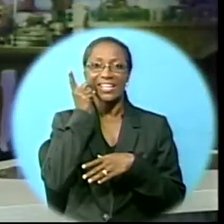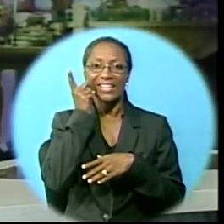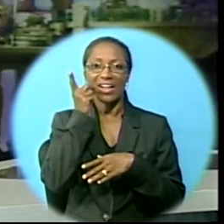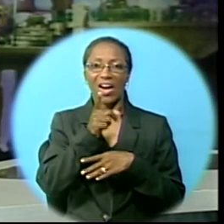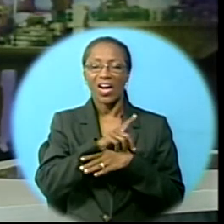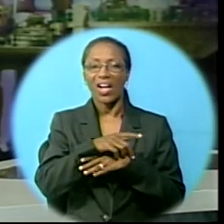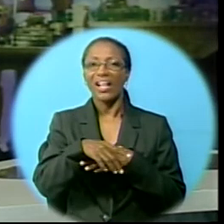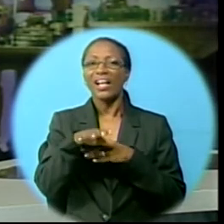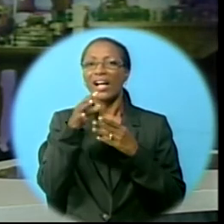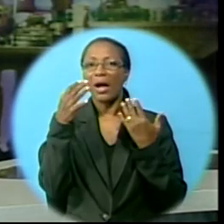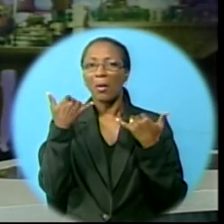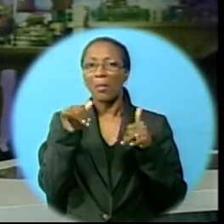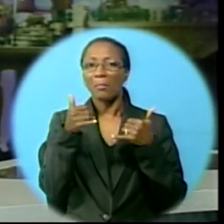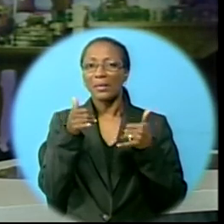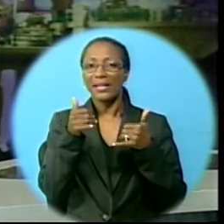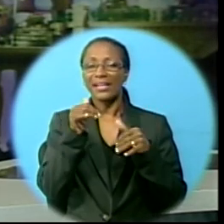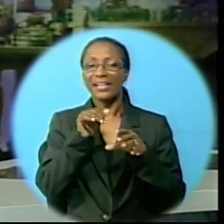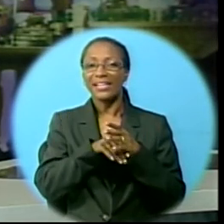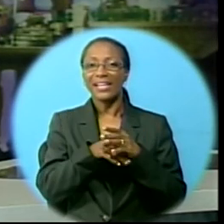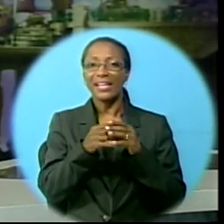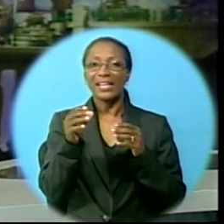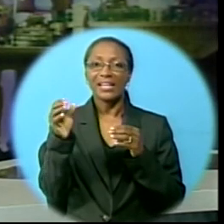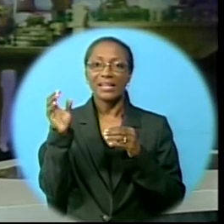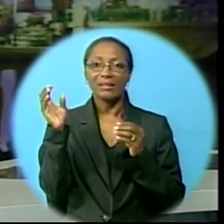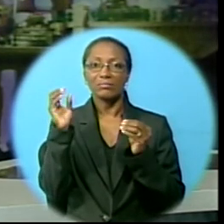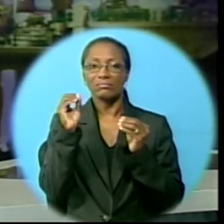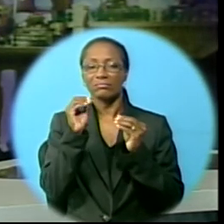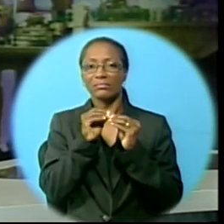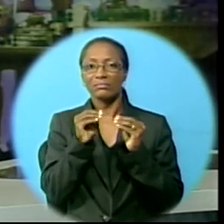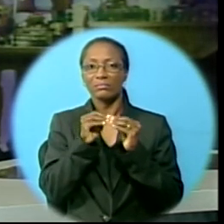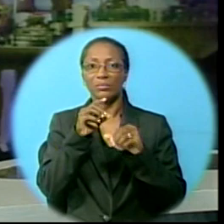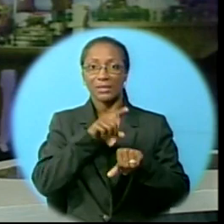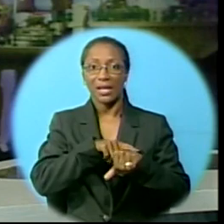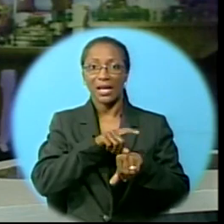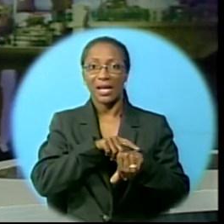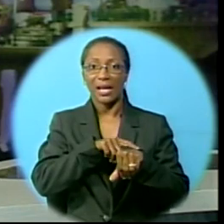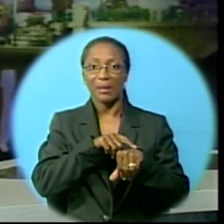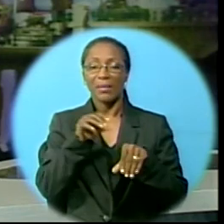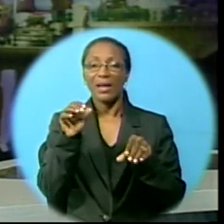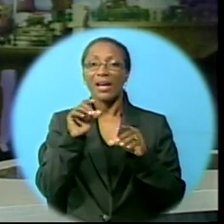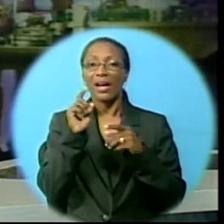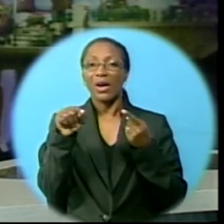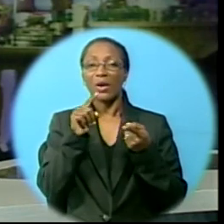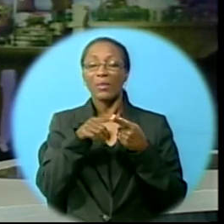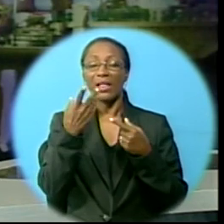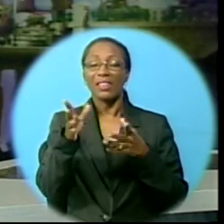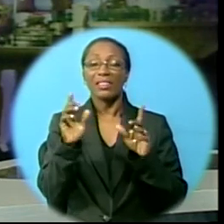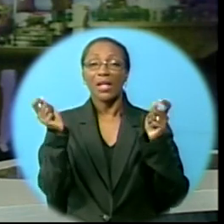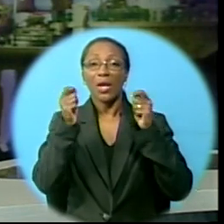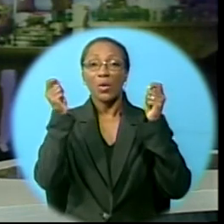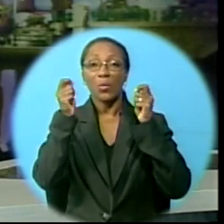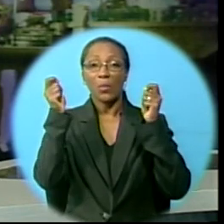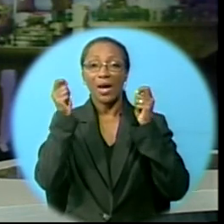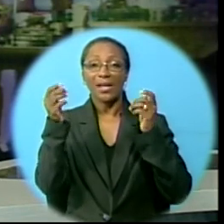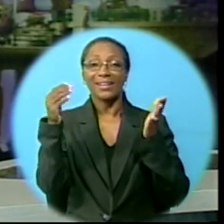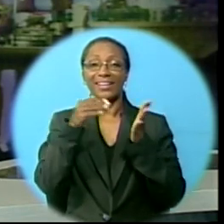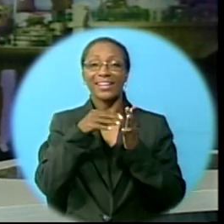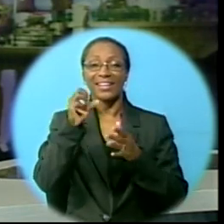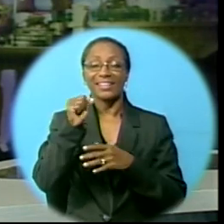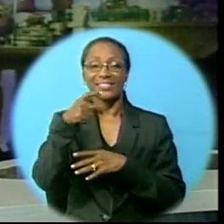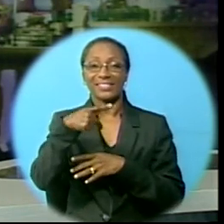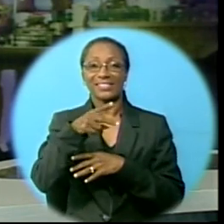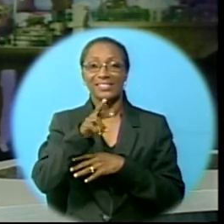Overtime as Queen's College retained their Wabisco schoolgirls basketball title with victory over pre-game favourites Spring